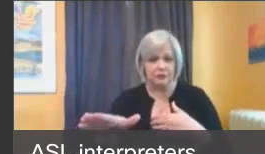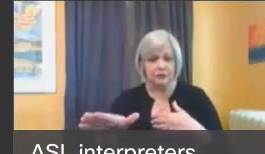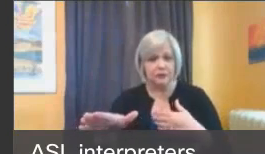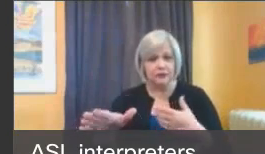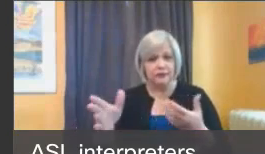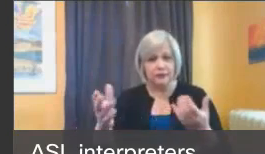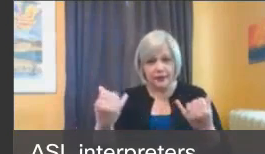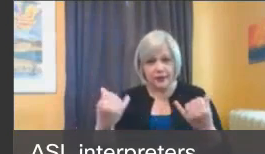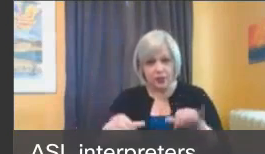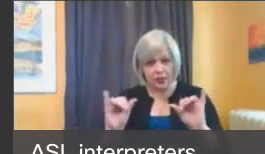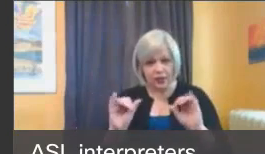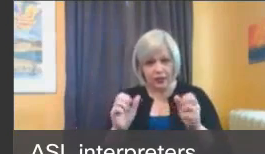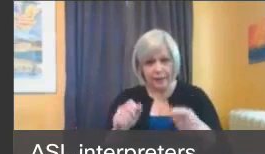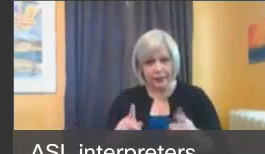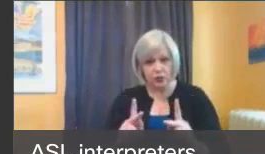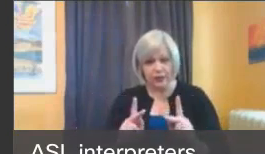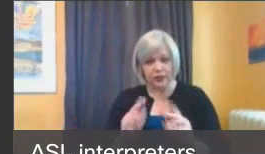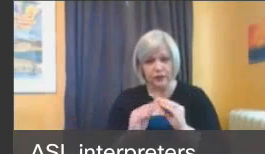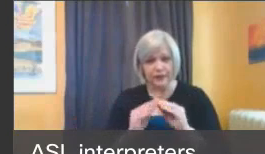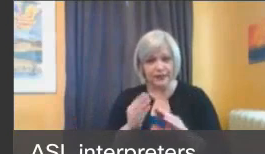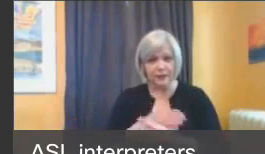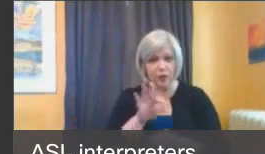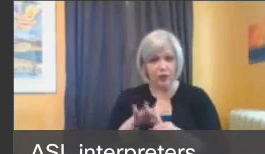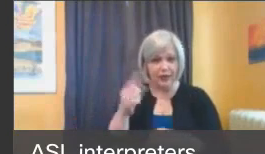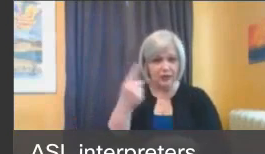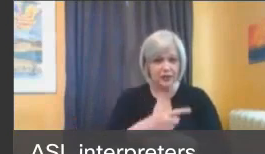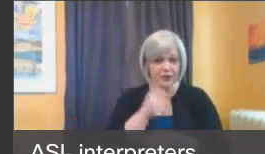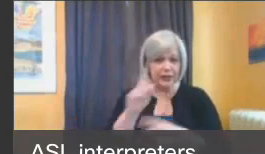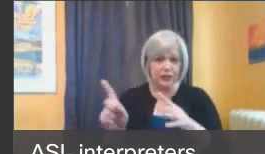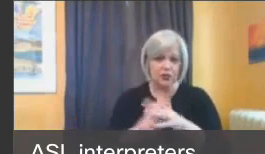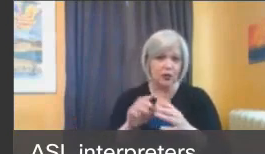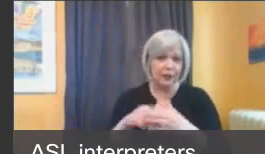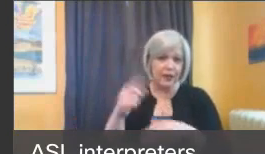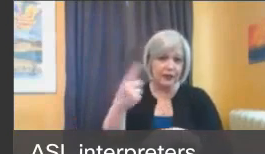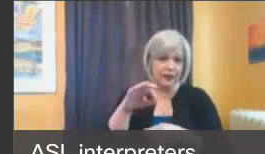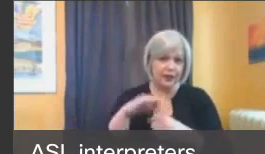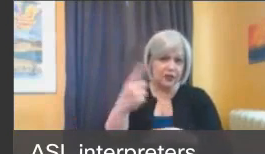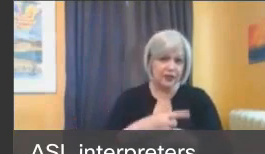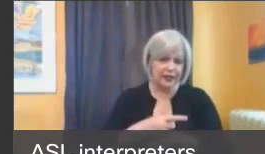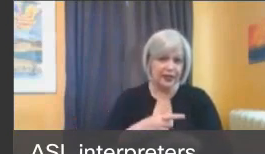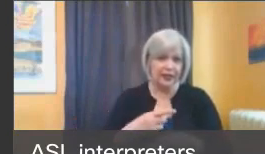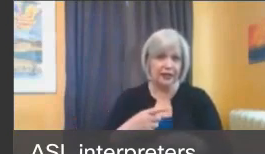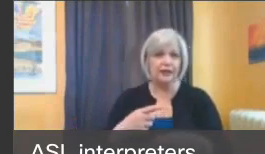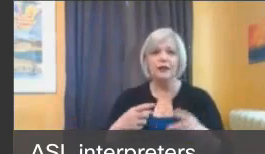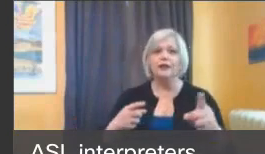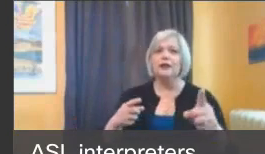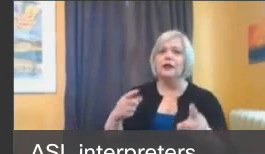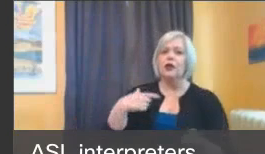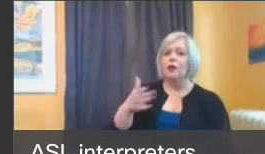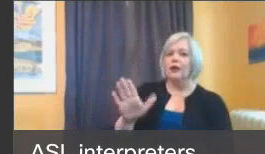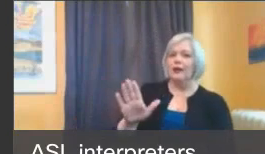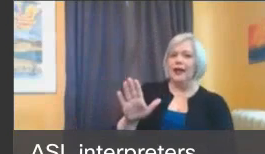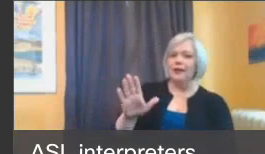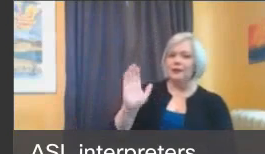opportunity to correct it before election day so that they can show up on election day. So we'll allow panelists, we'll